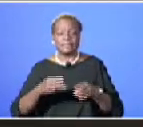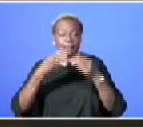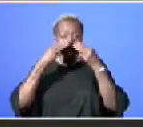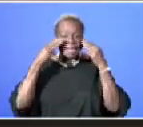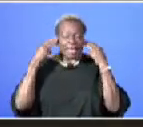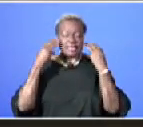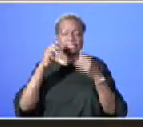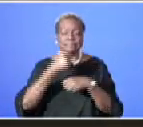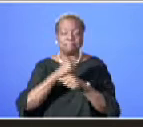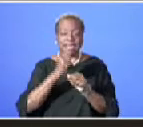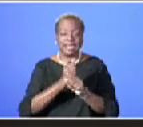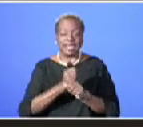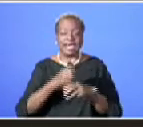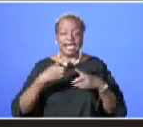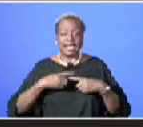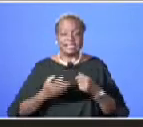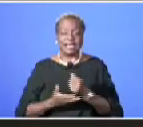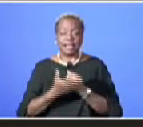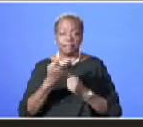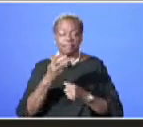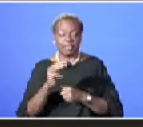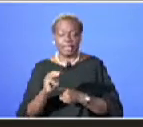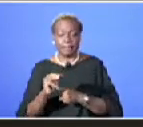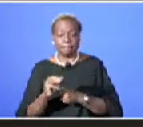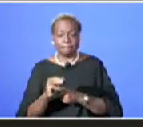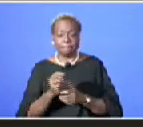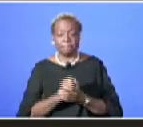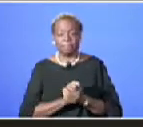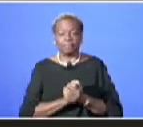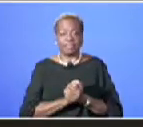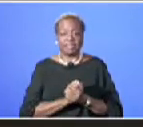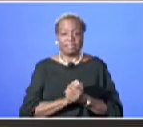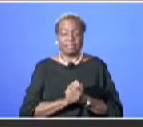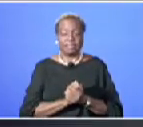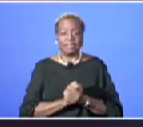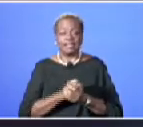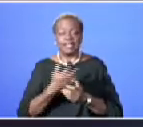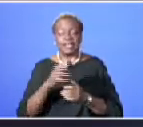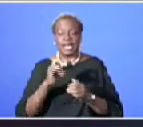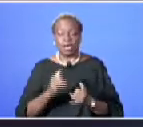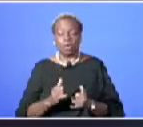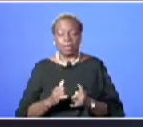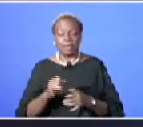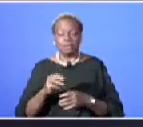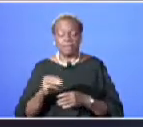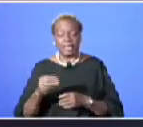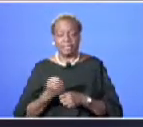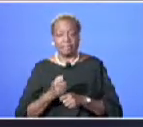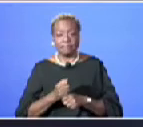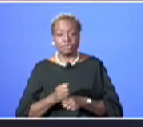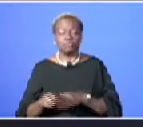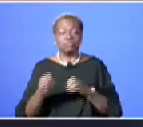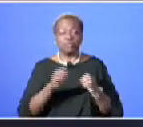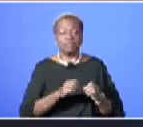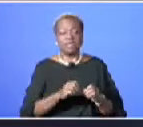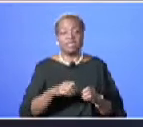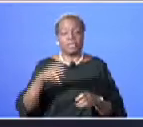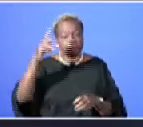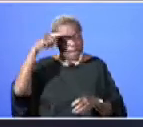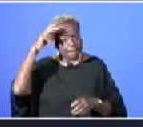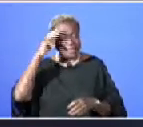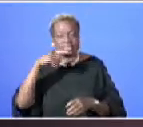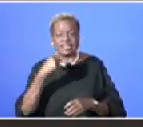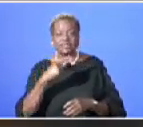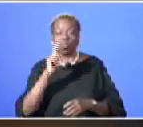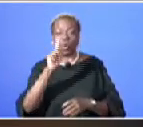banned the importation of non-medical protective masks to protect the local mask manufacturing industry. The move, the Prime Minister says, was one